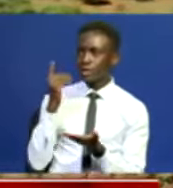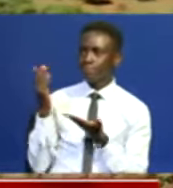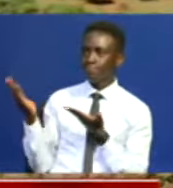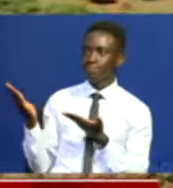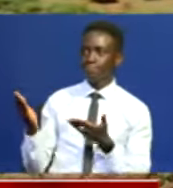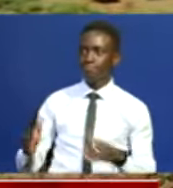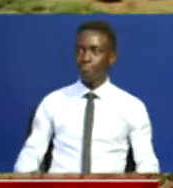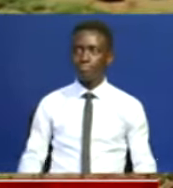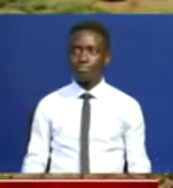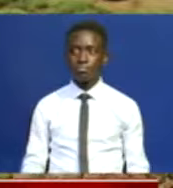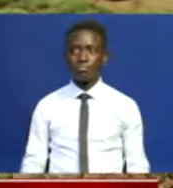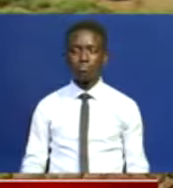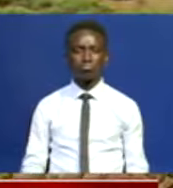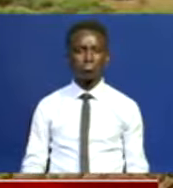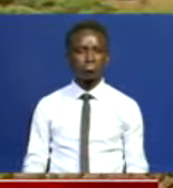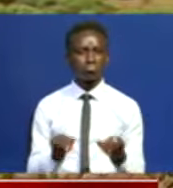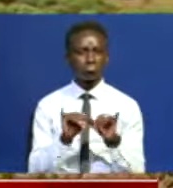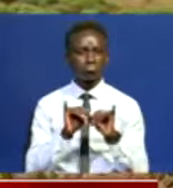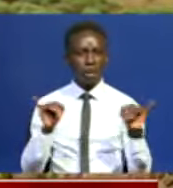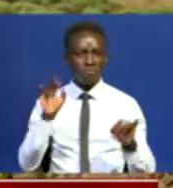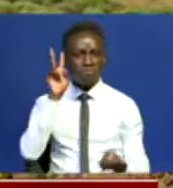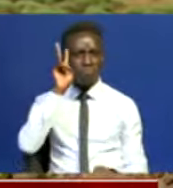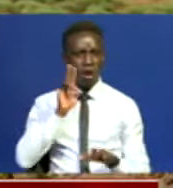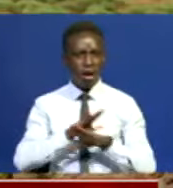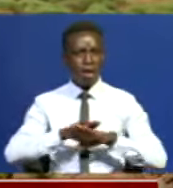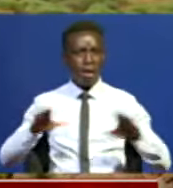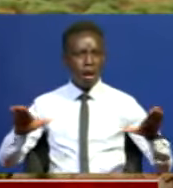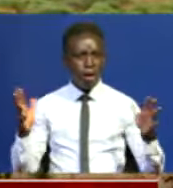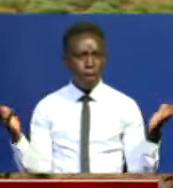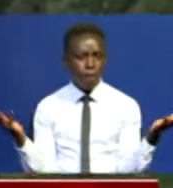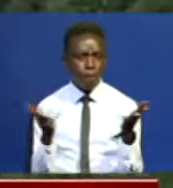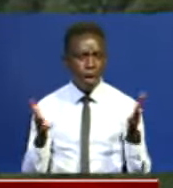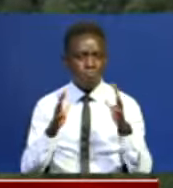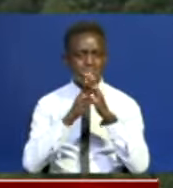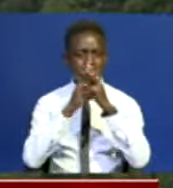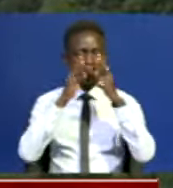In the virgin lands of the Great Rift Valley